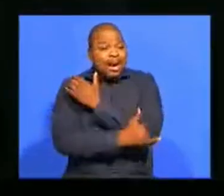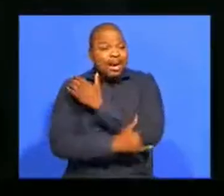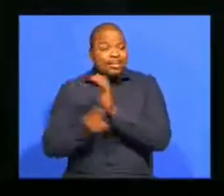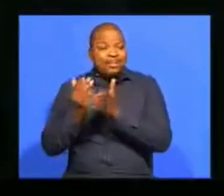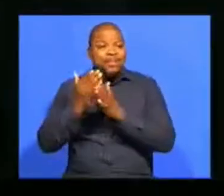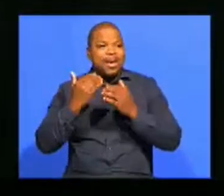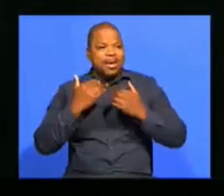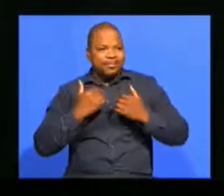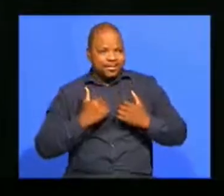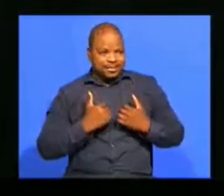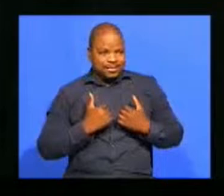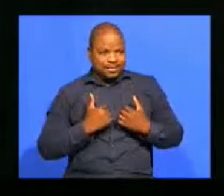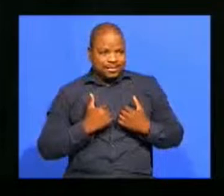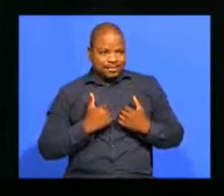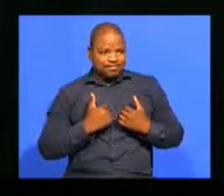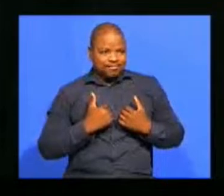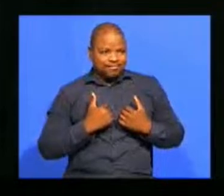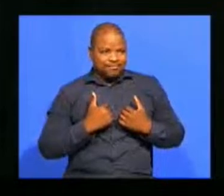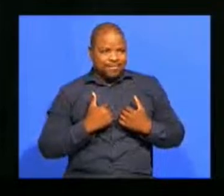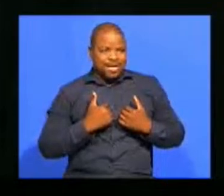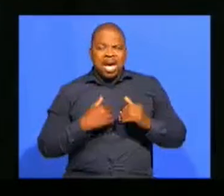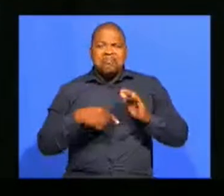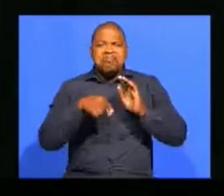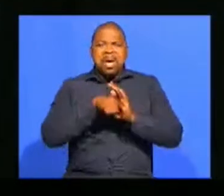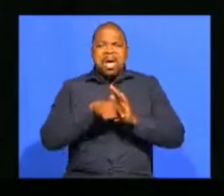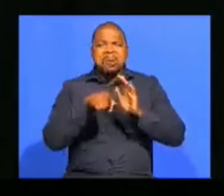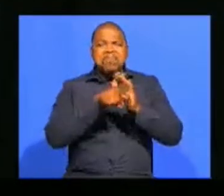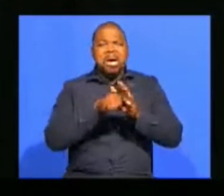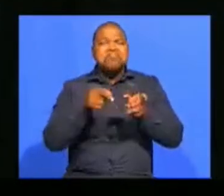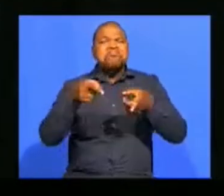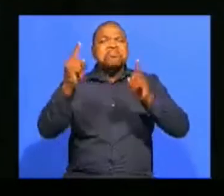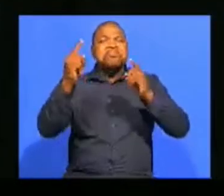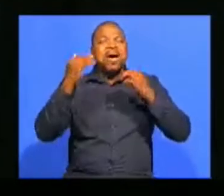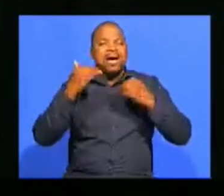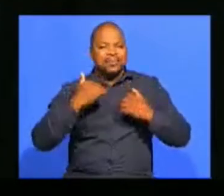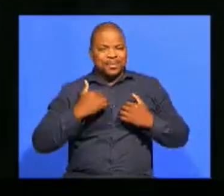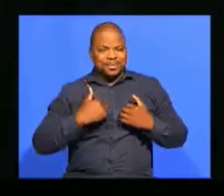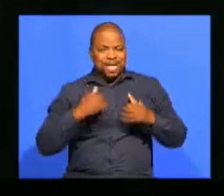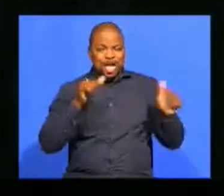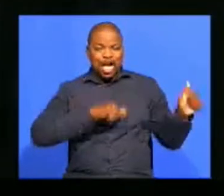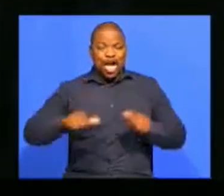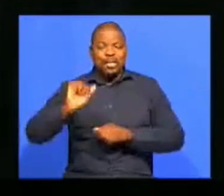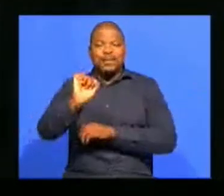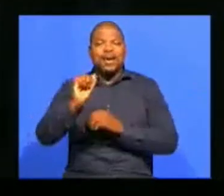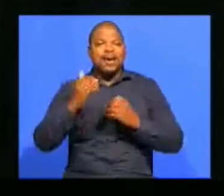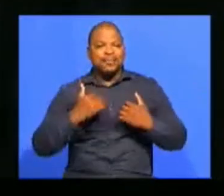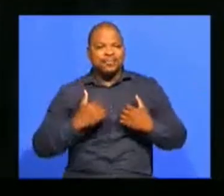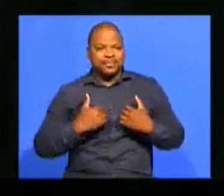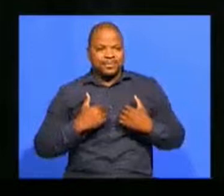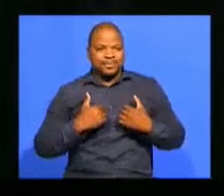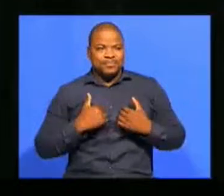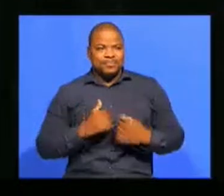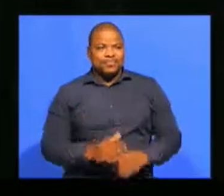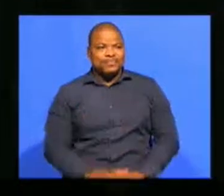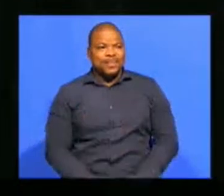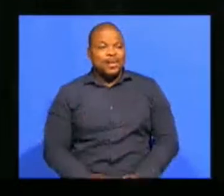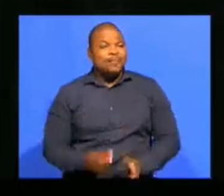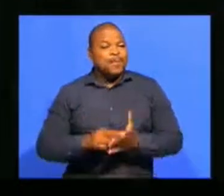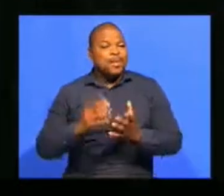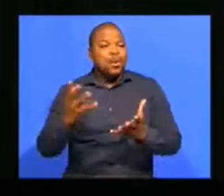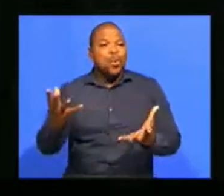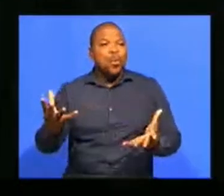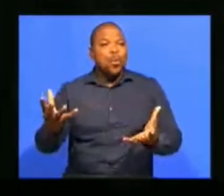countries who are negatively affected by their actions. And so we want